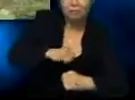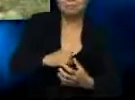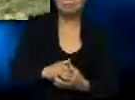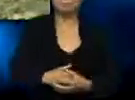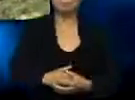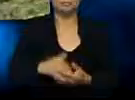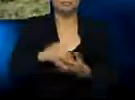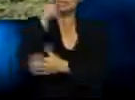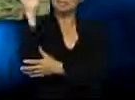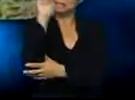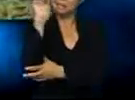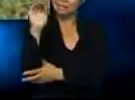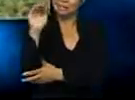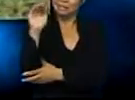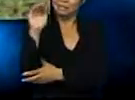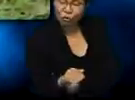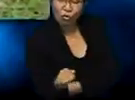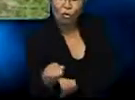A snake crawls.